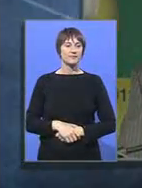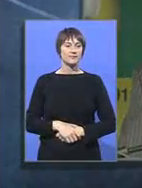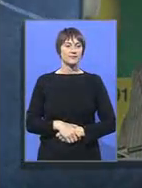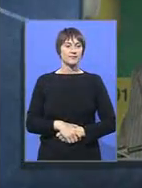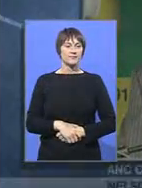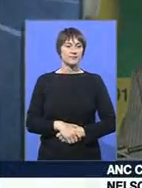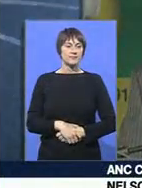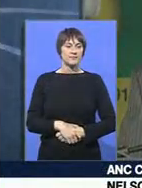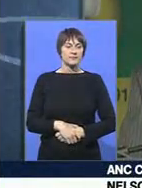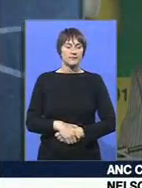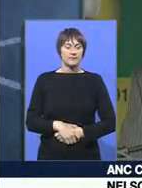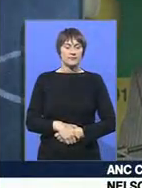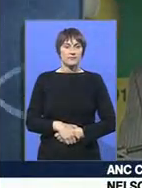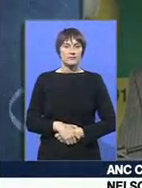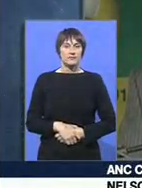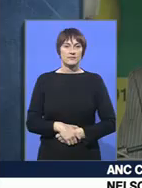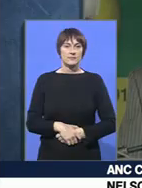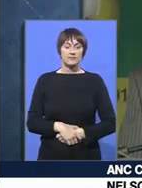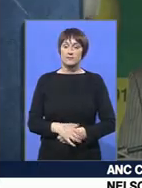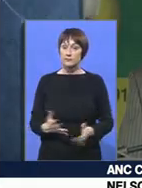The rules were clearly defined.